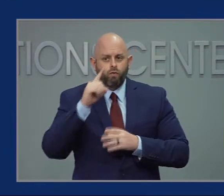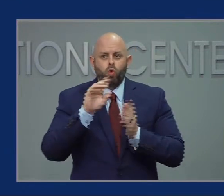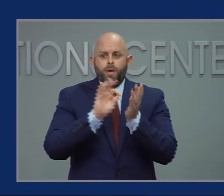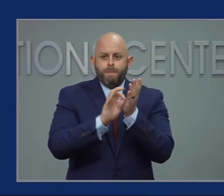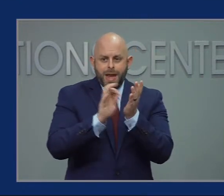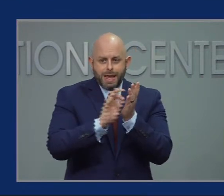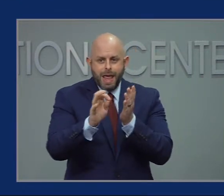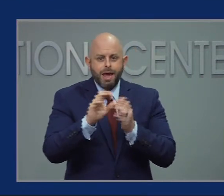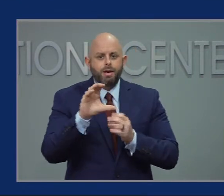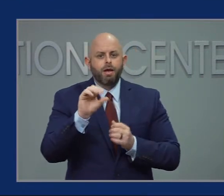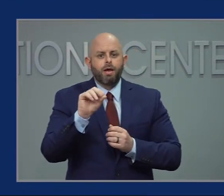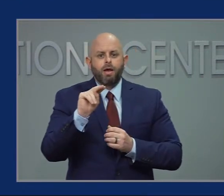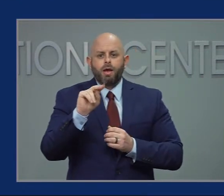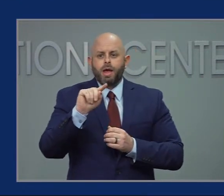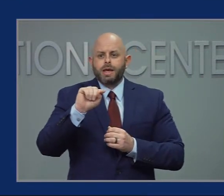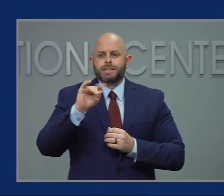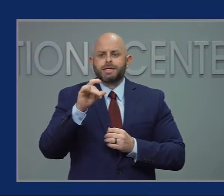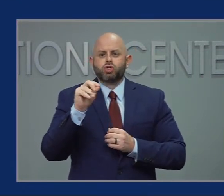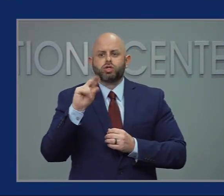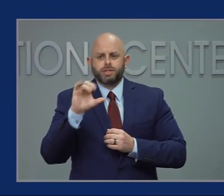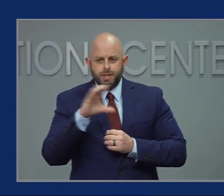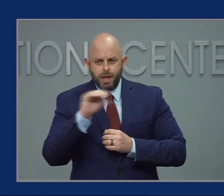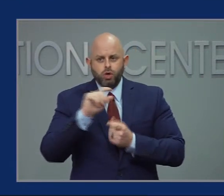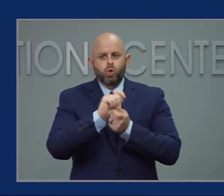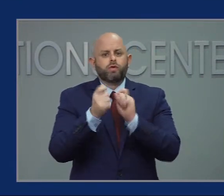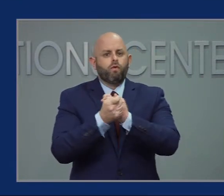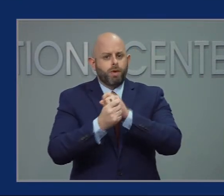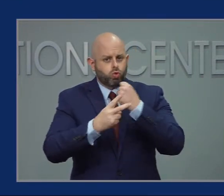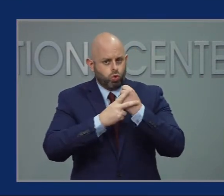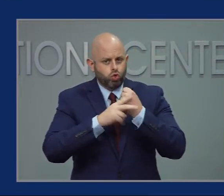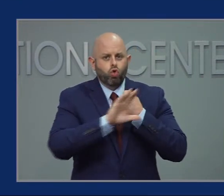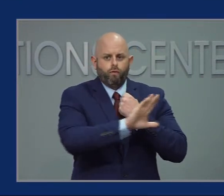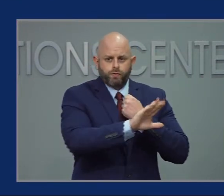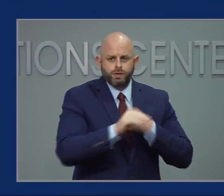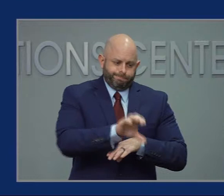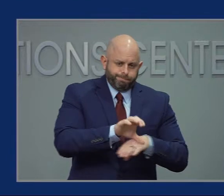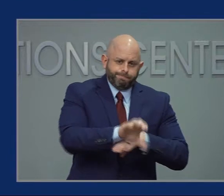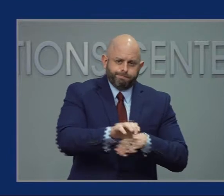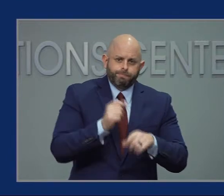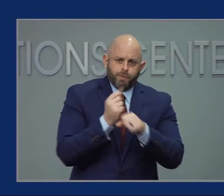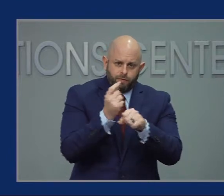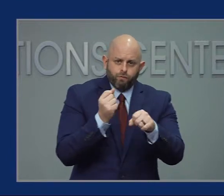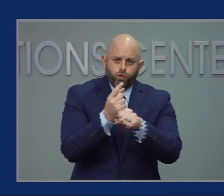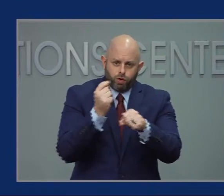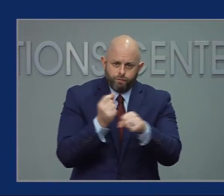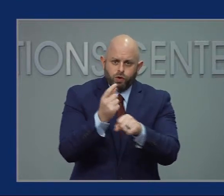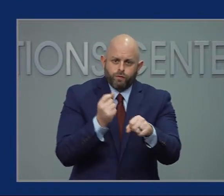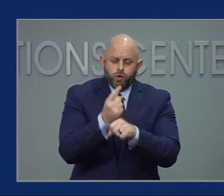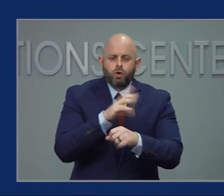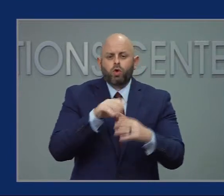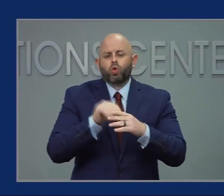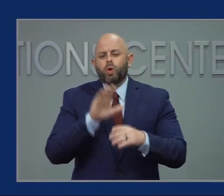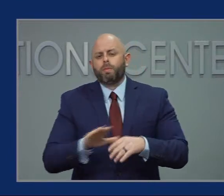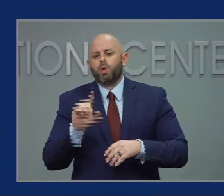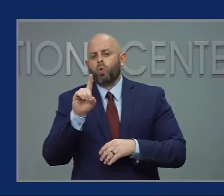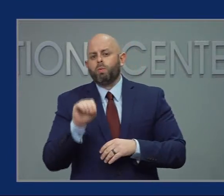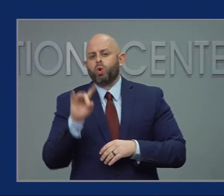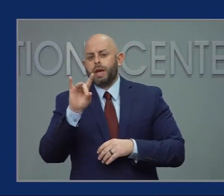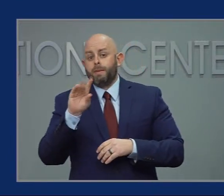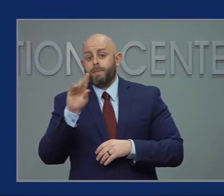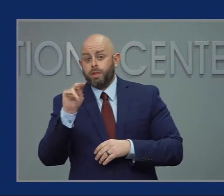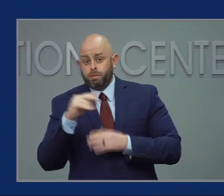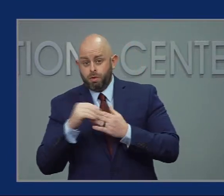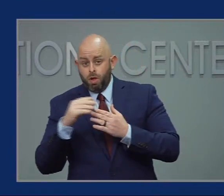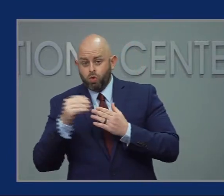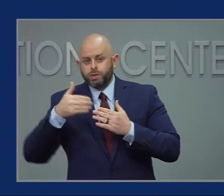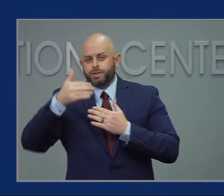Decade contingency and transformation reserves. It also provides, they include about $1.8 billion over the